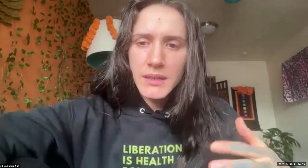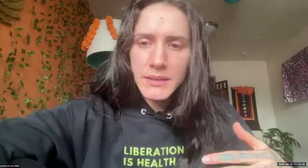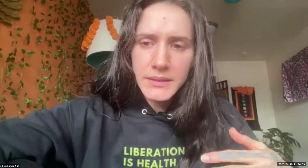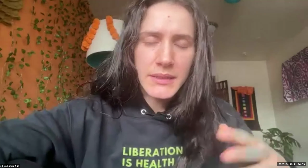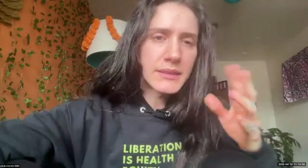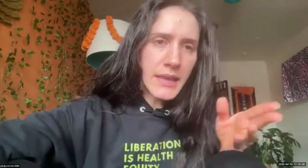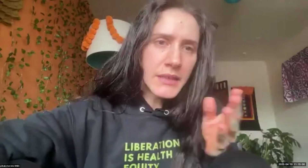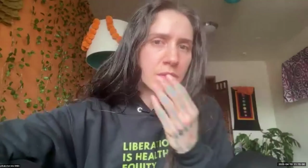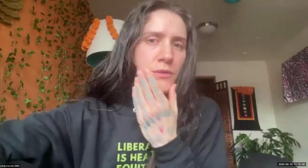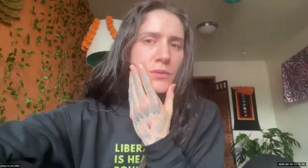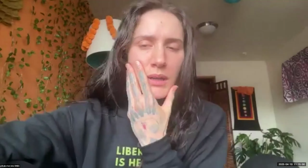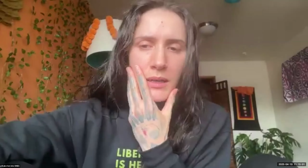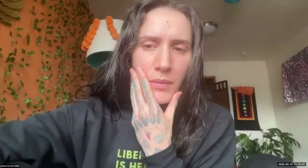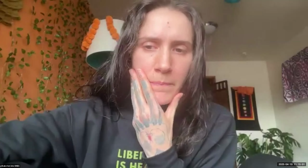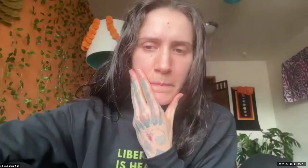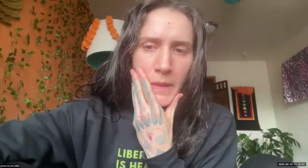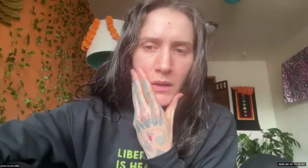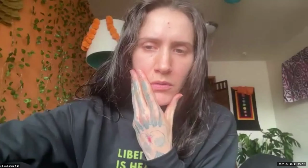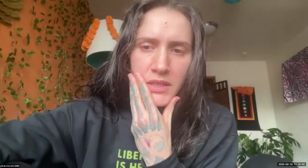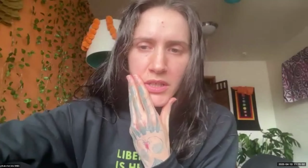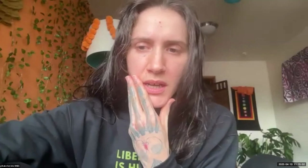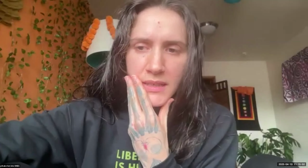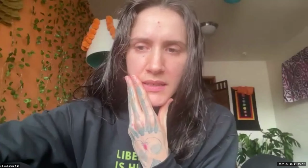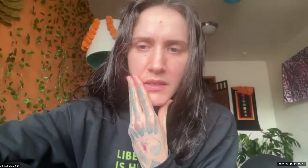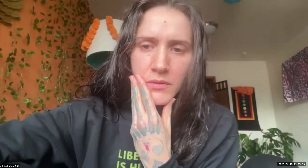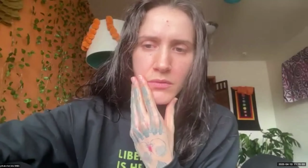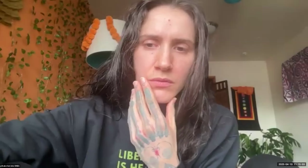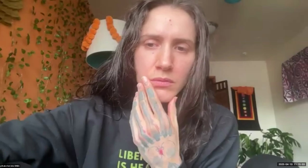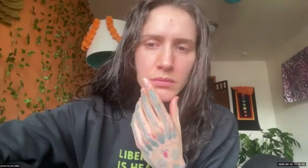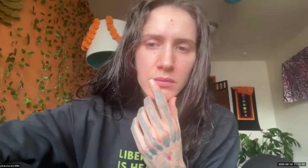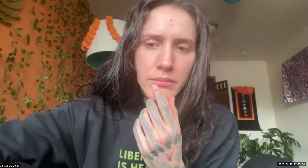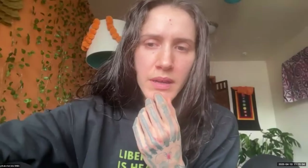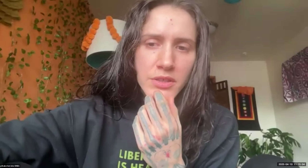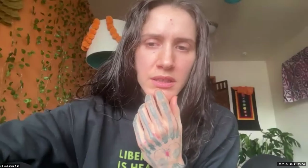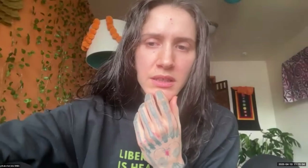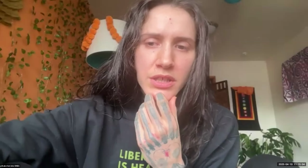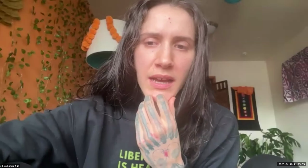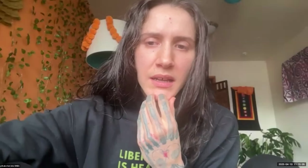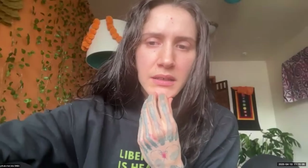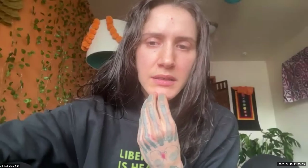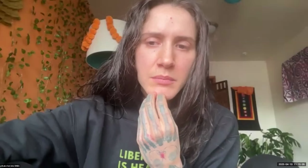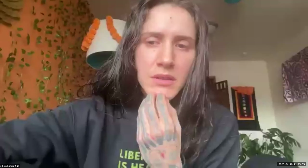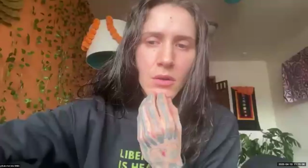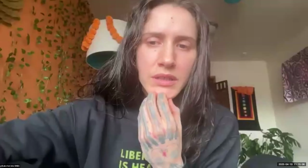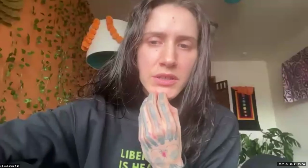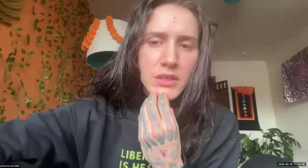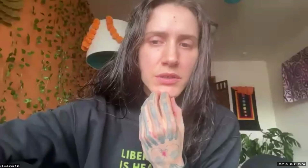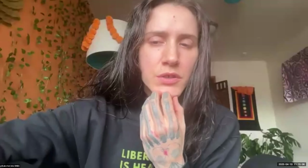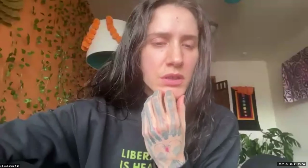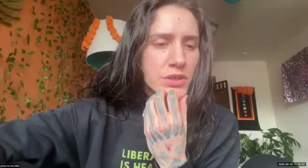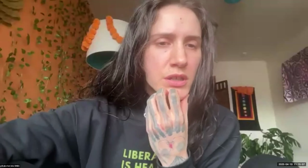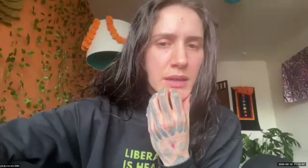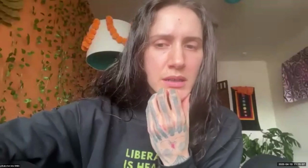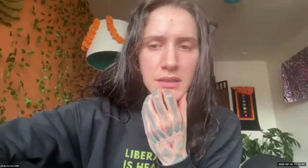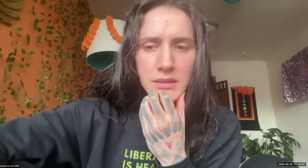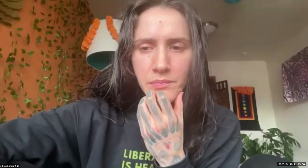So yeah, thank you. Onisha, I see you mentioned in the chat. It's me, Onisha.